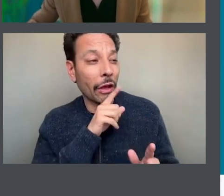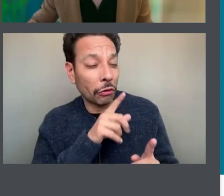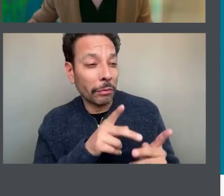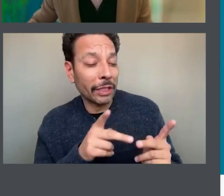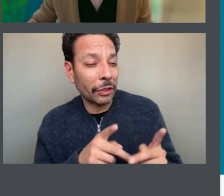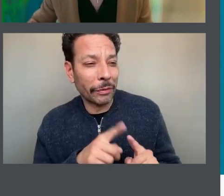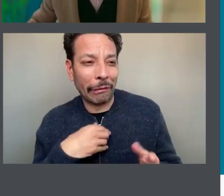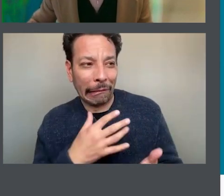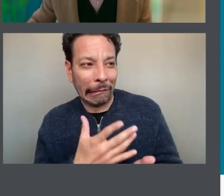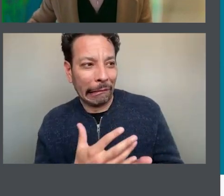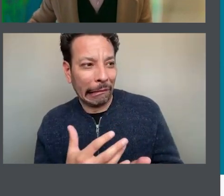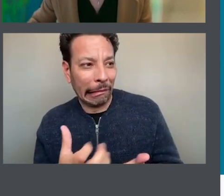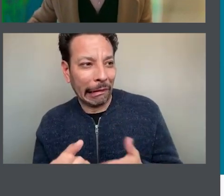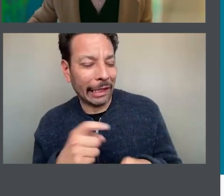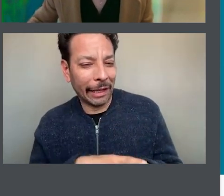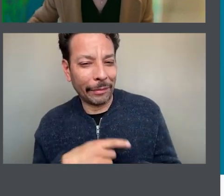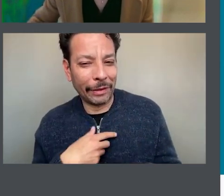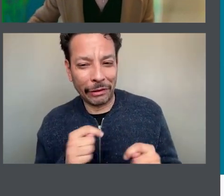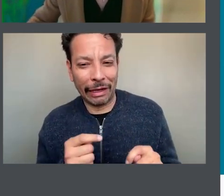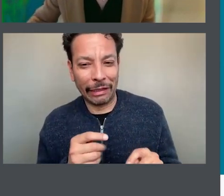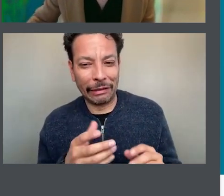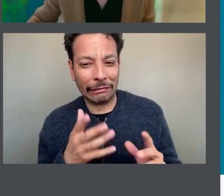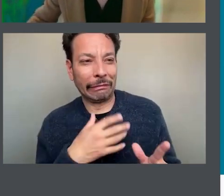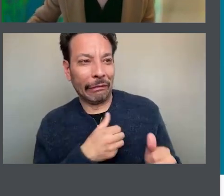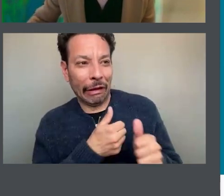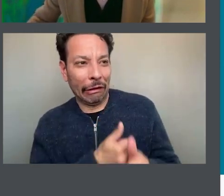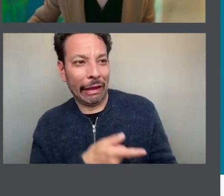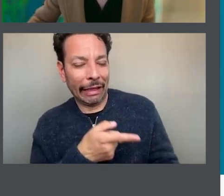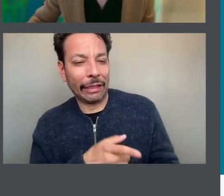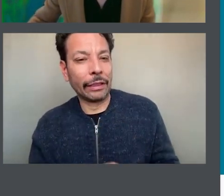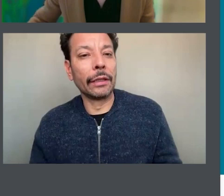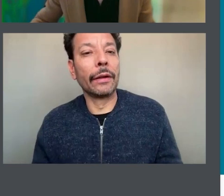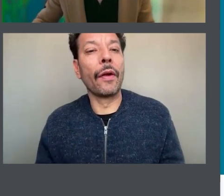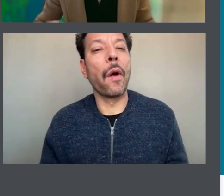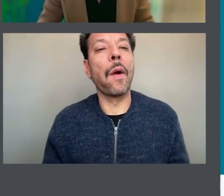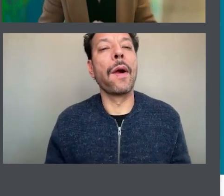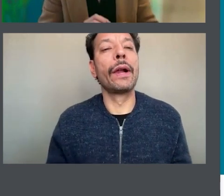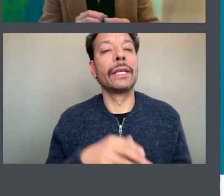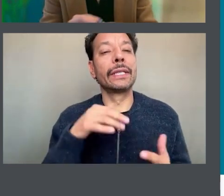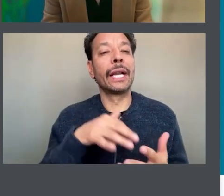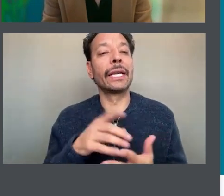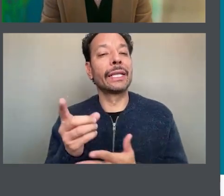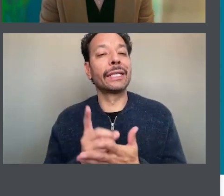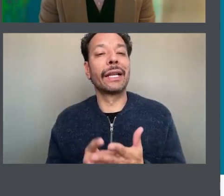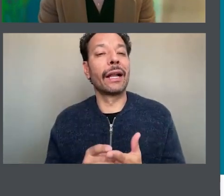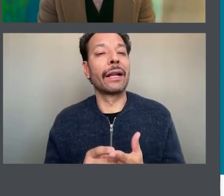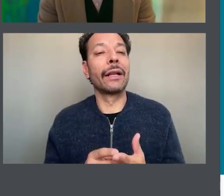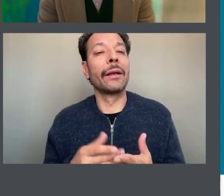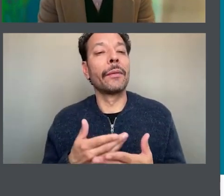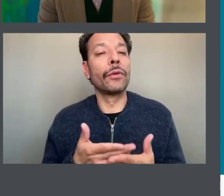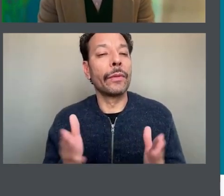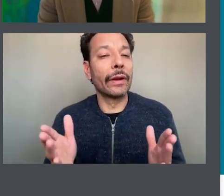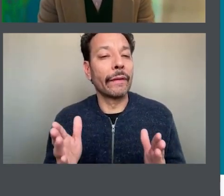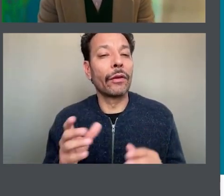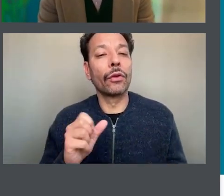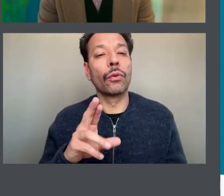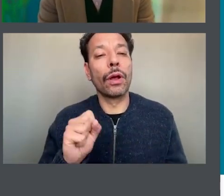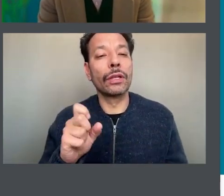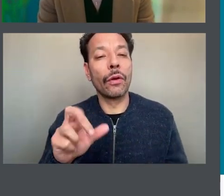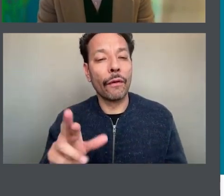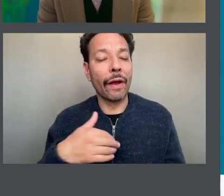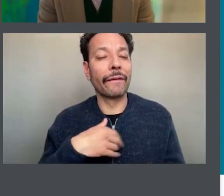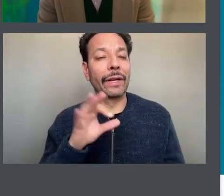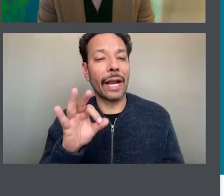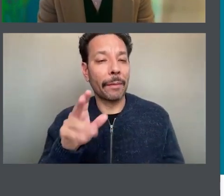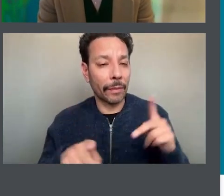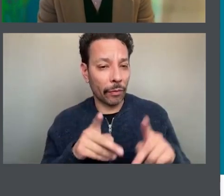positions, but we are running out of time and I'm trying to be cognizant of that. So our study design was a prospective crossover design. We had 9